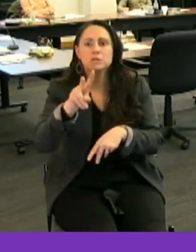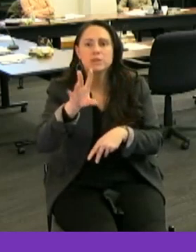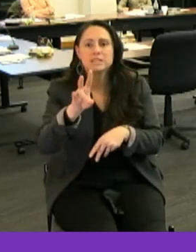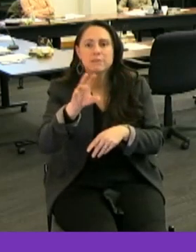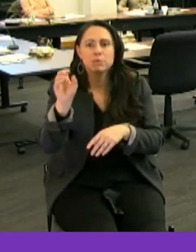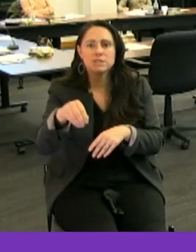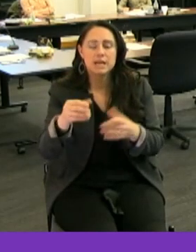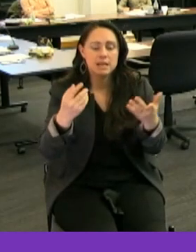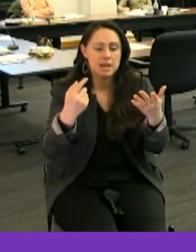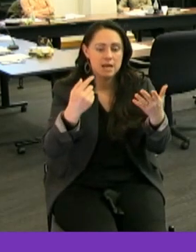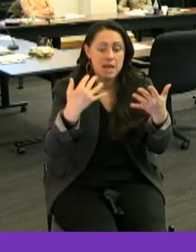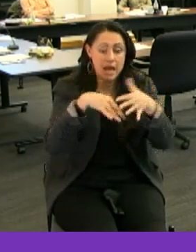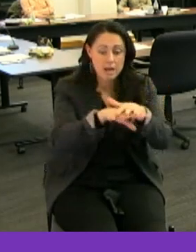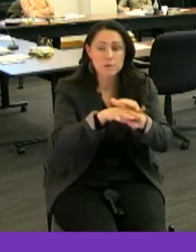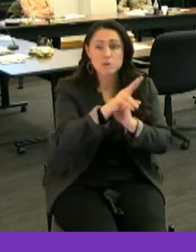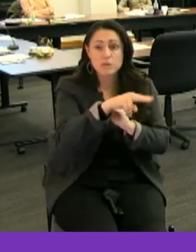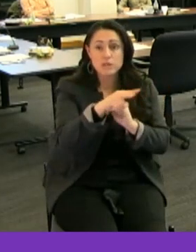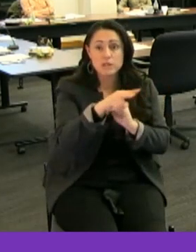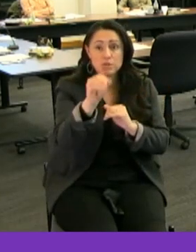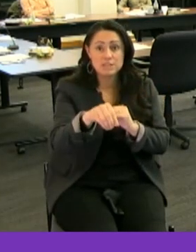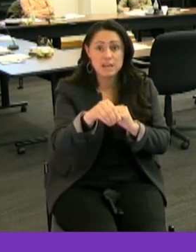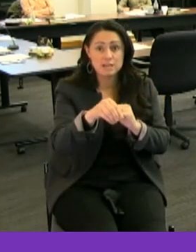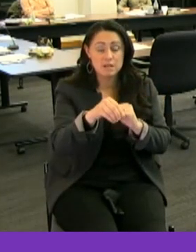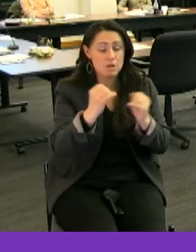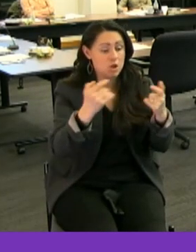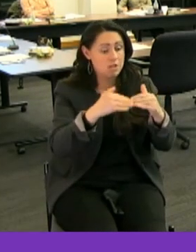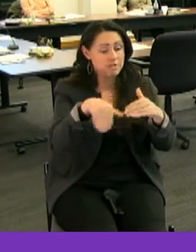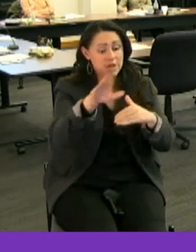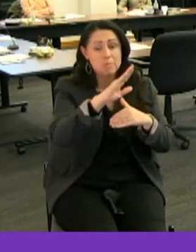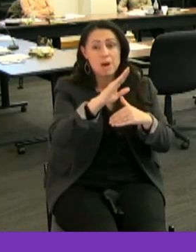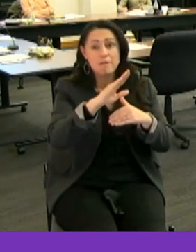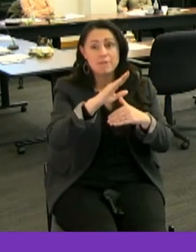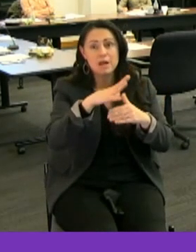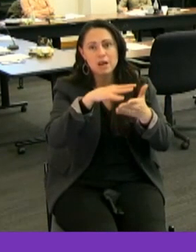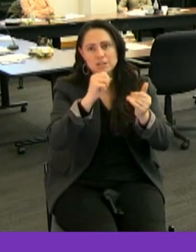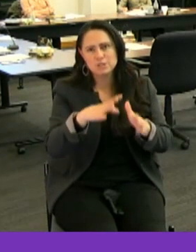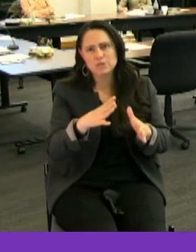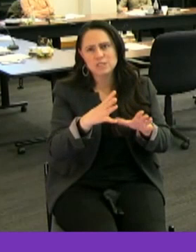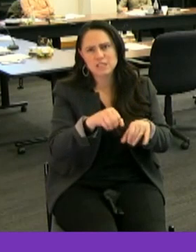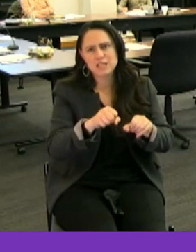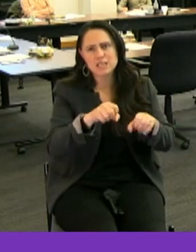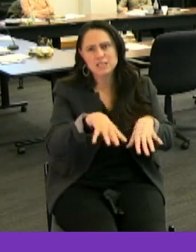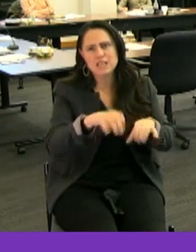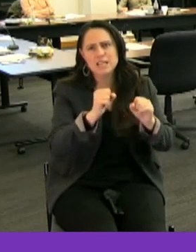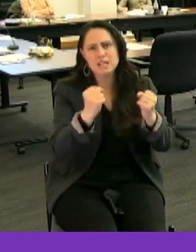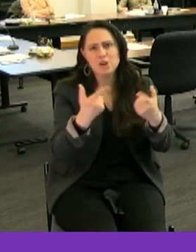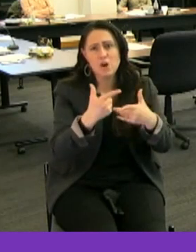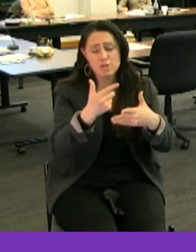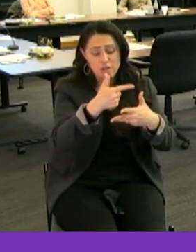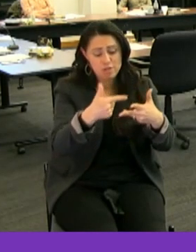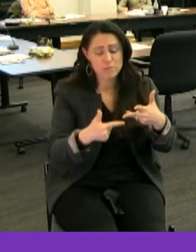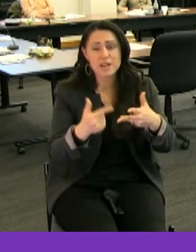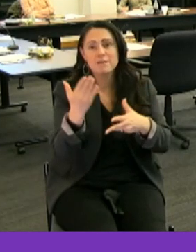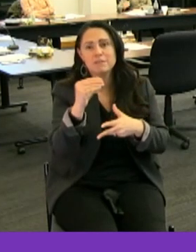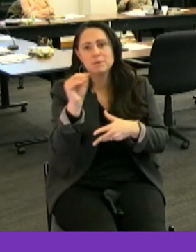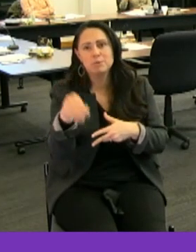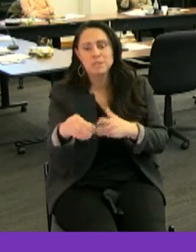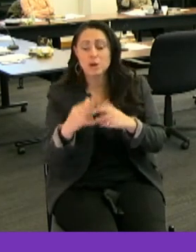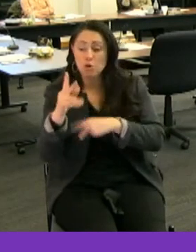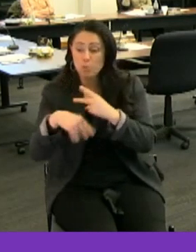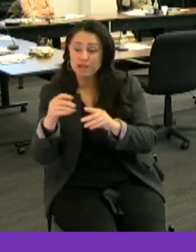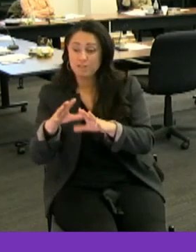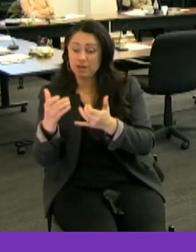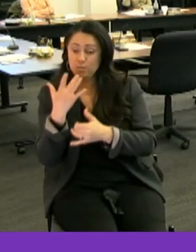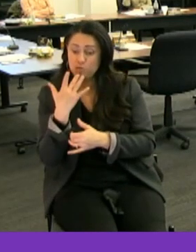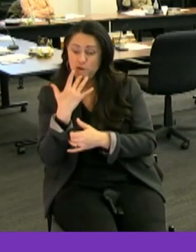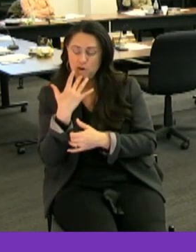27%. Hybrid, 22%, all of the above. So a student was taking all 3, 15%. And then what type of classes do you